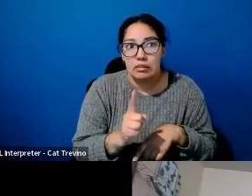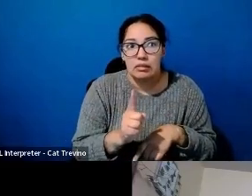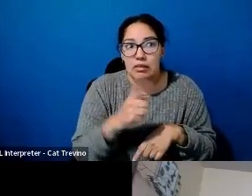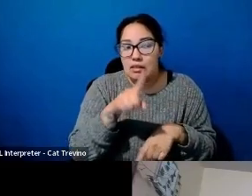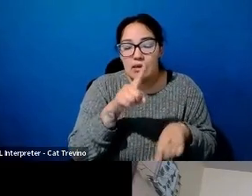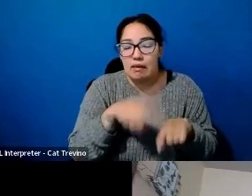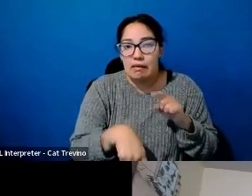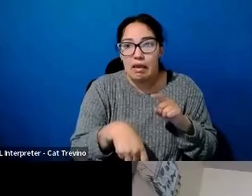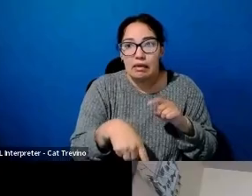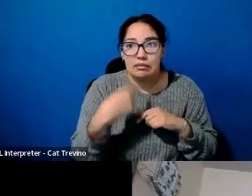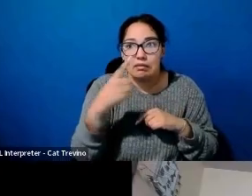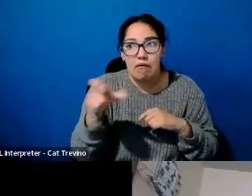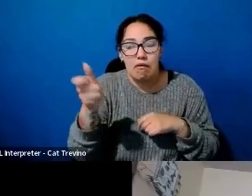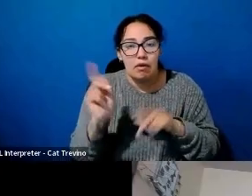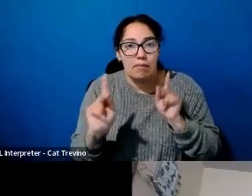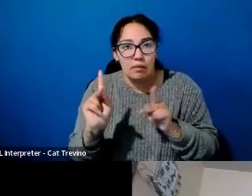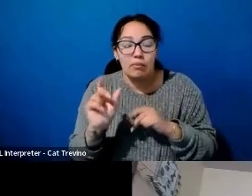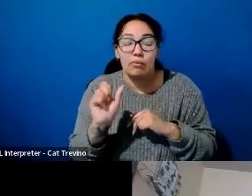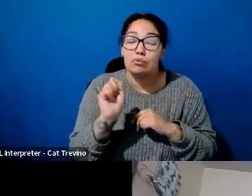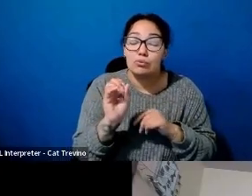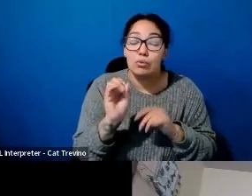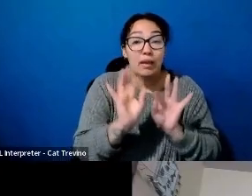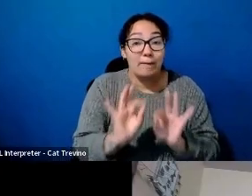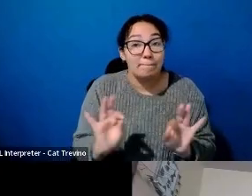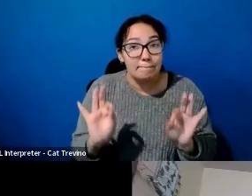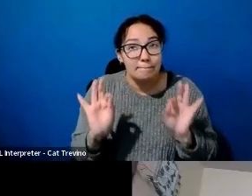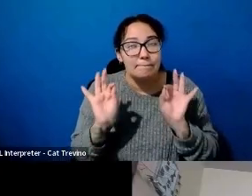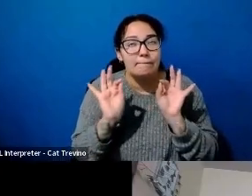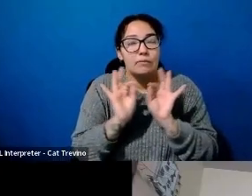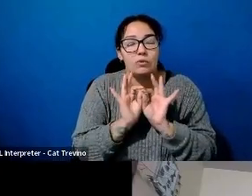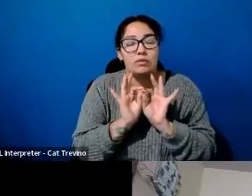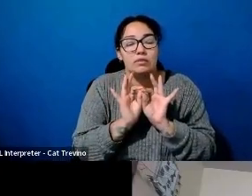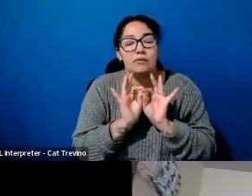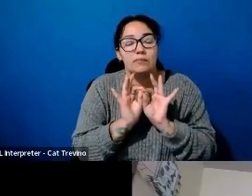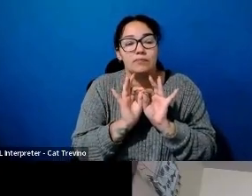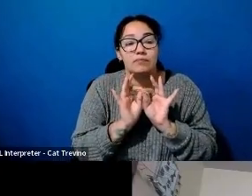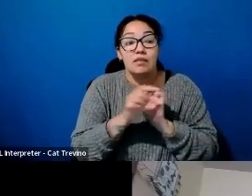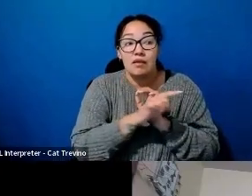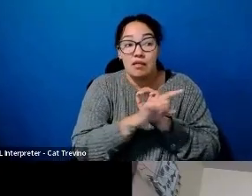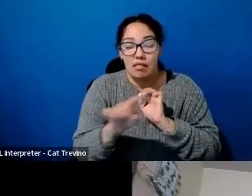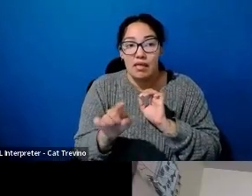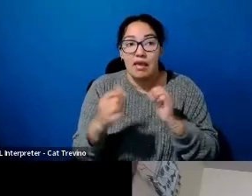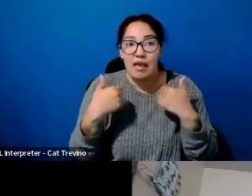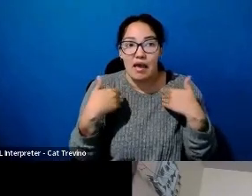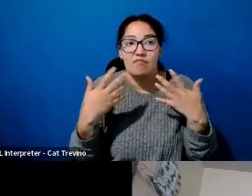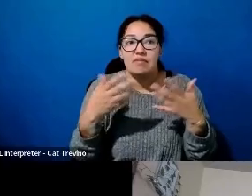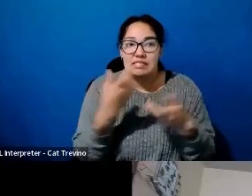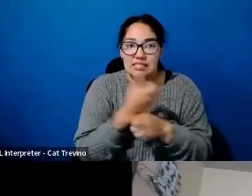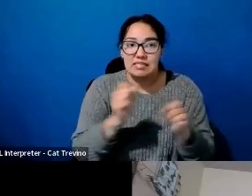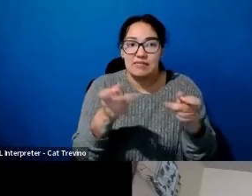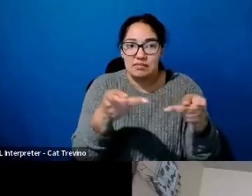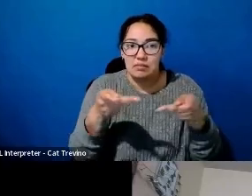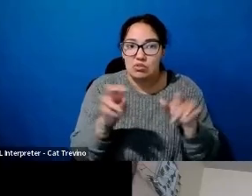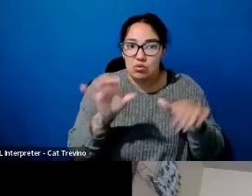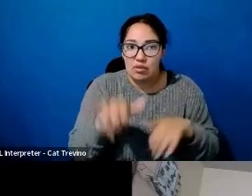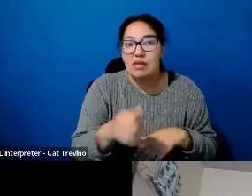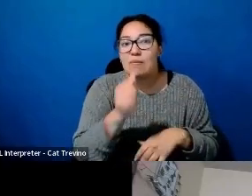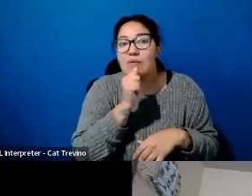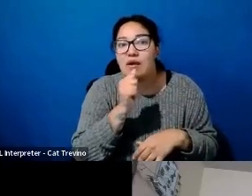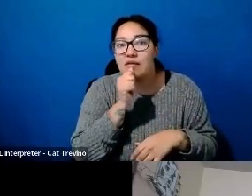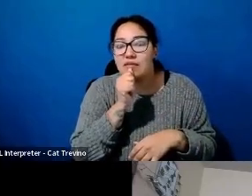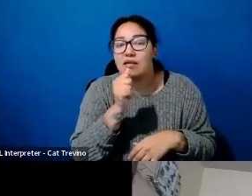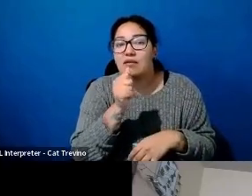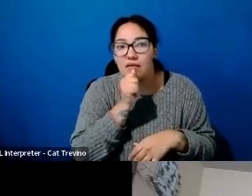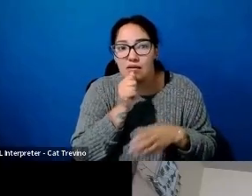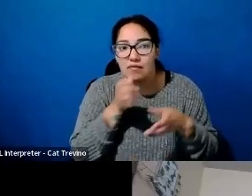can't tell other people. And so it's really important that they have the space to do that in a private and